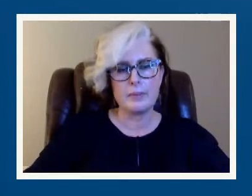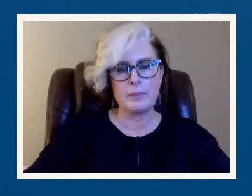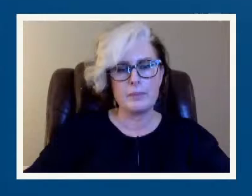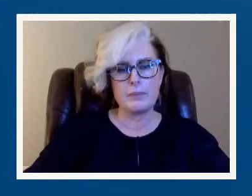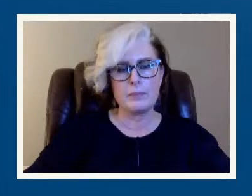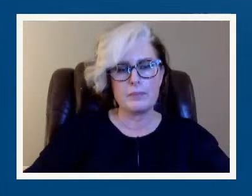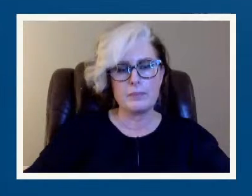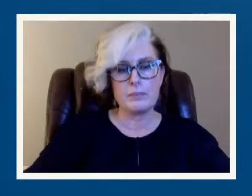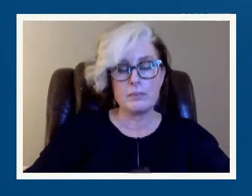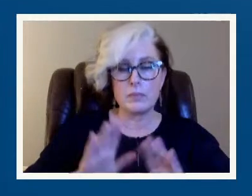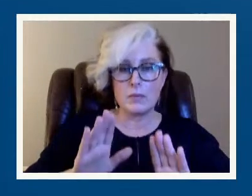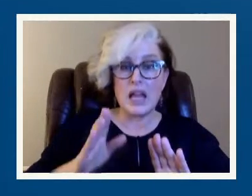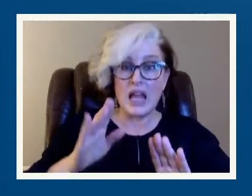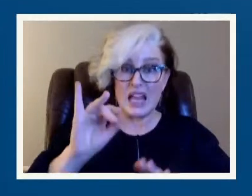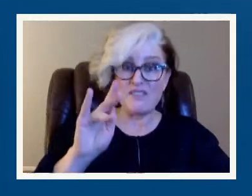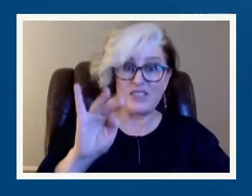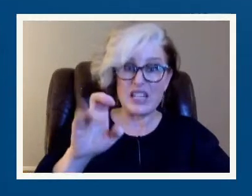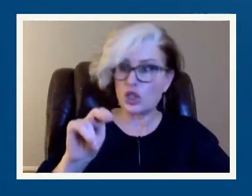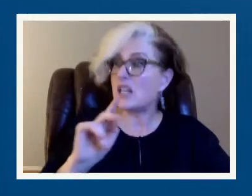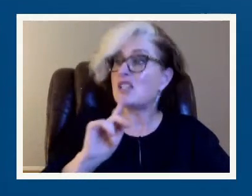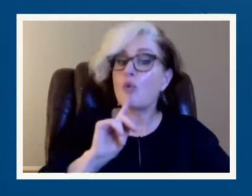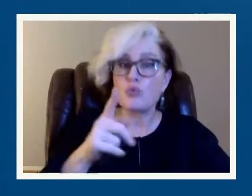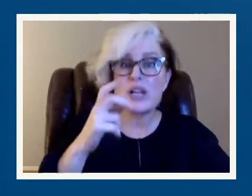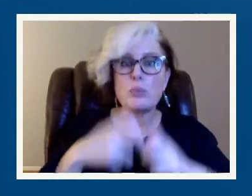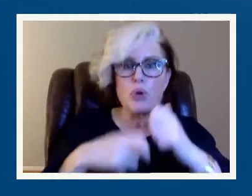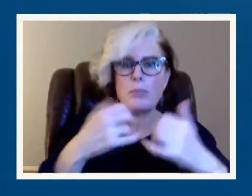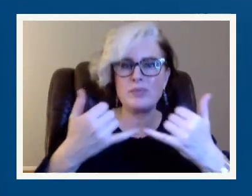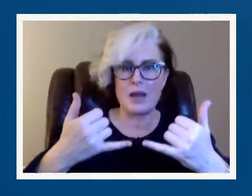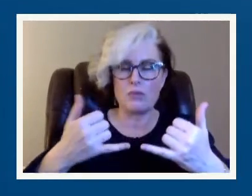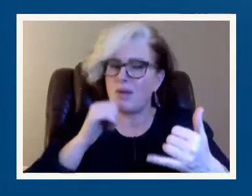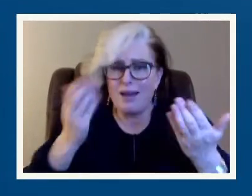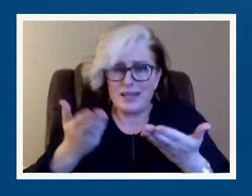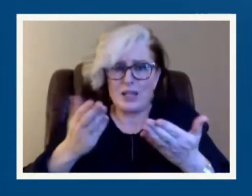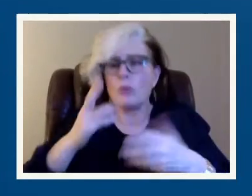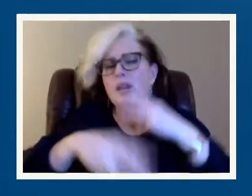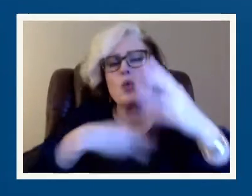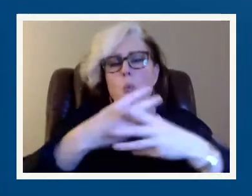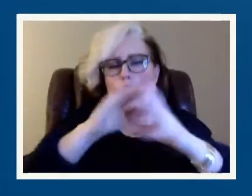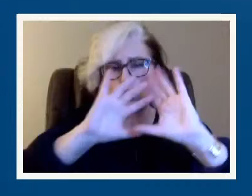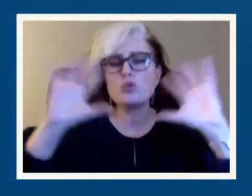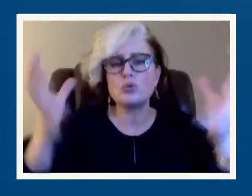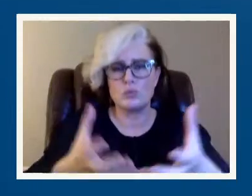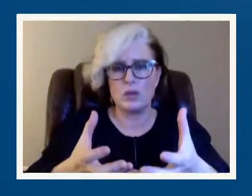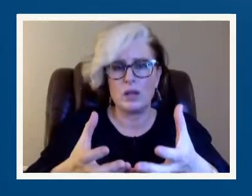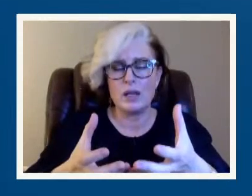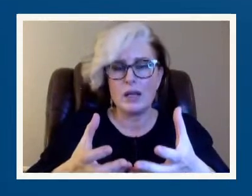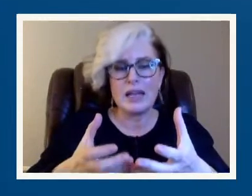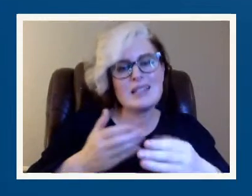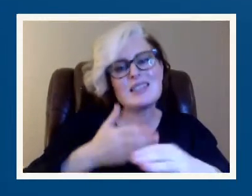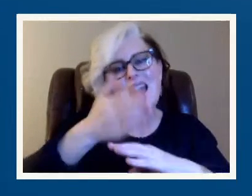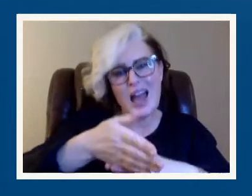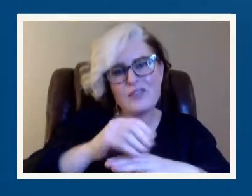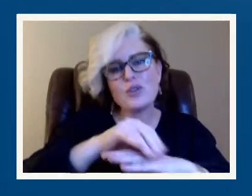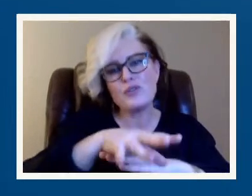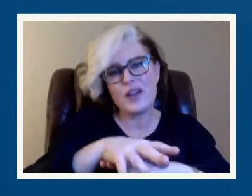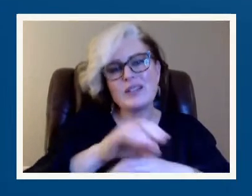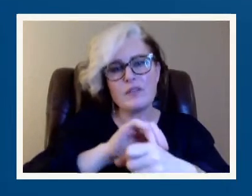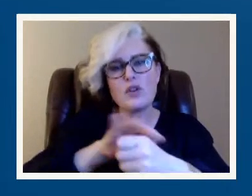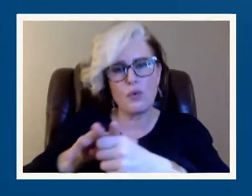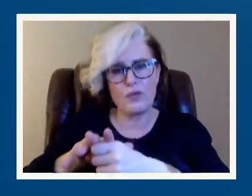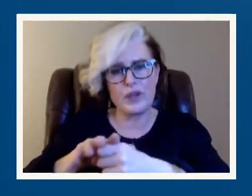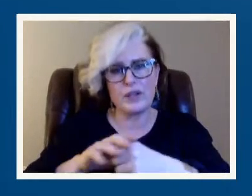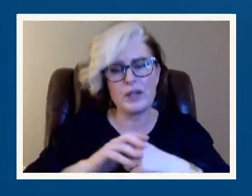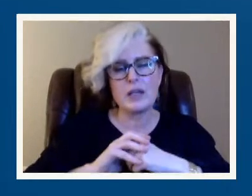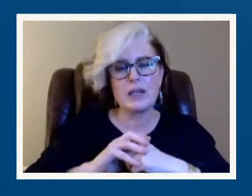Listen, inflation is a real problem right now, not just here, but around the world. It's one of the after effects of the pandemic.